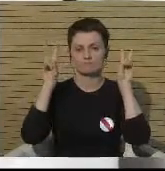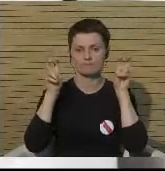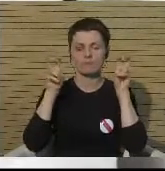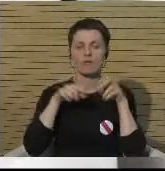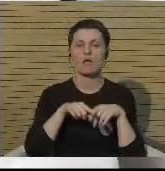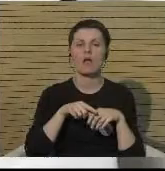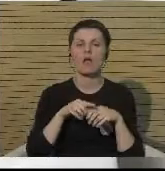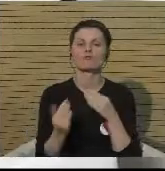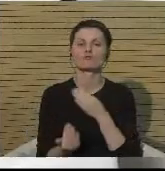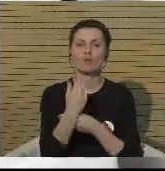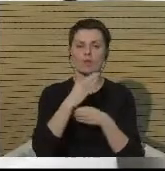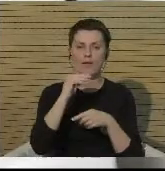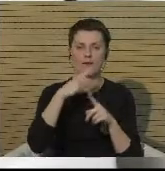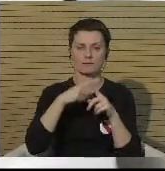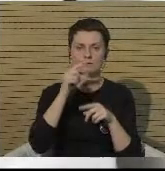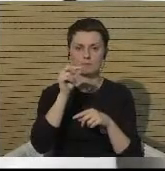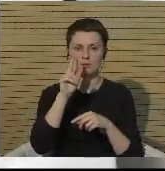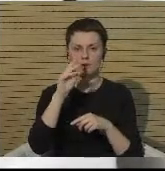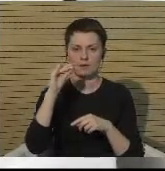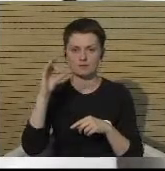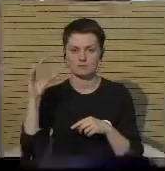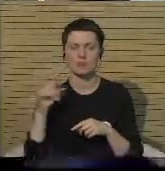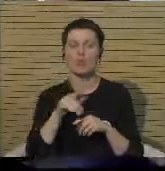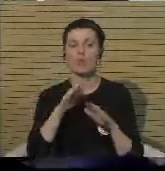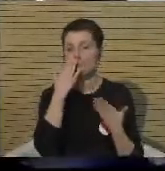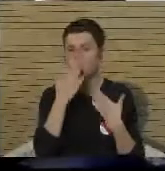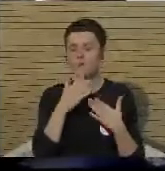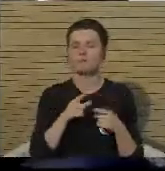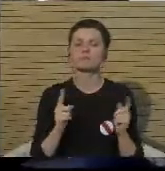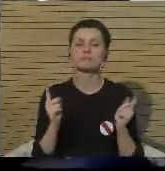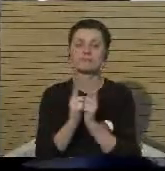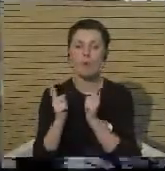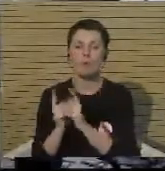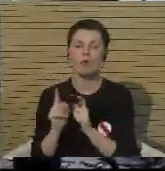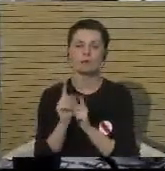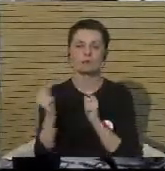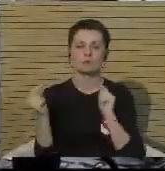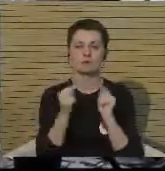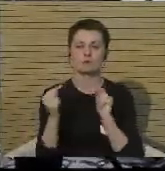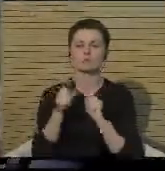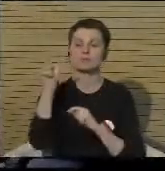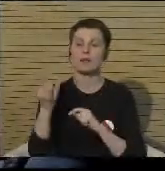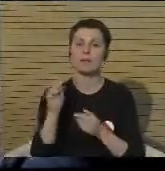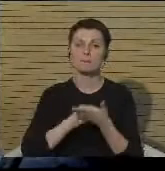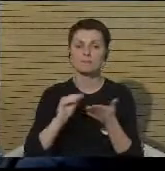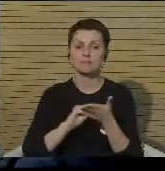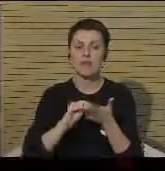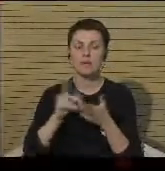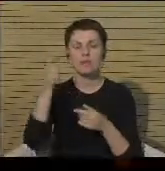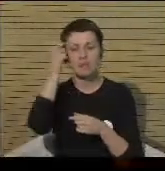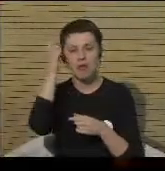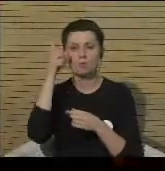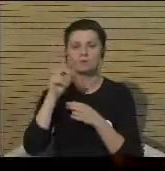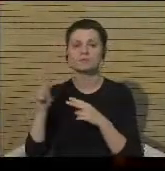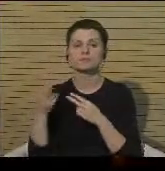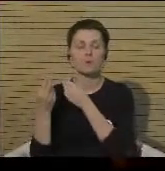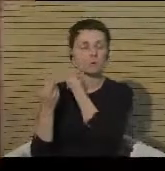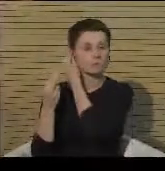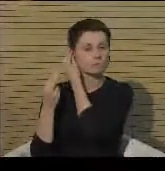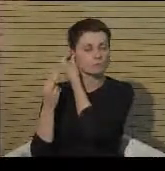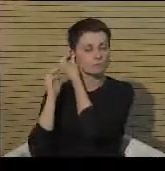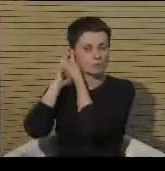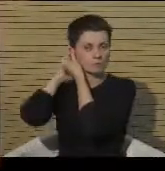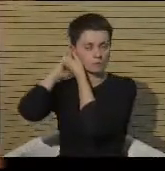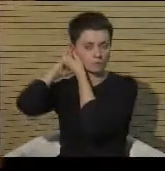running a cycle called Wschodni Express, Eastern Express. The idea is to organize meetings and debates with writers